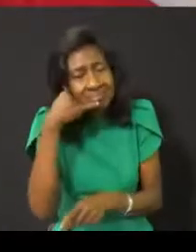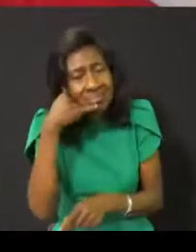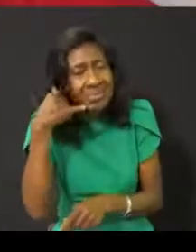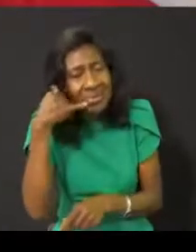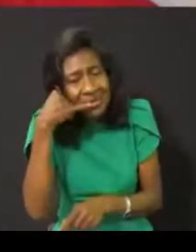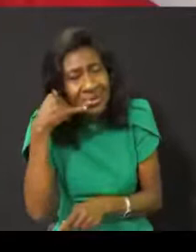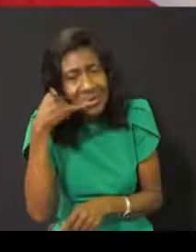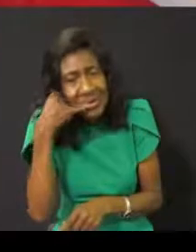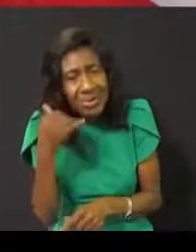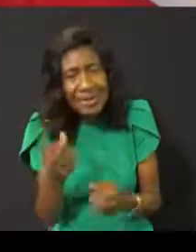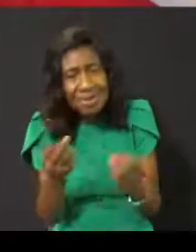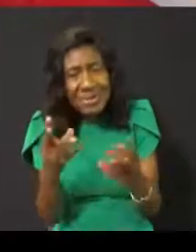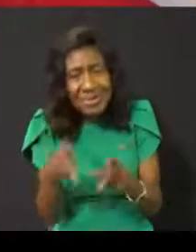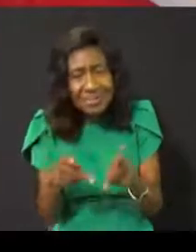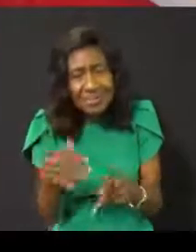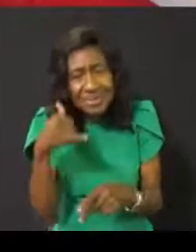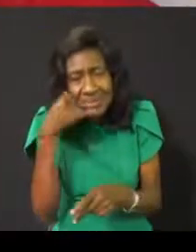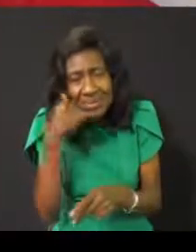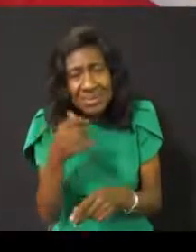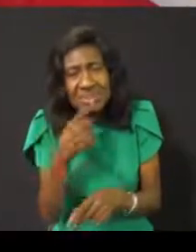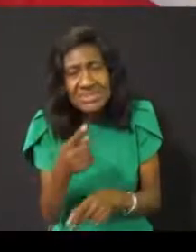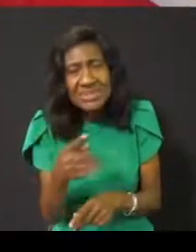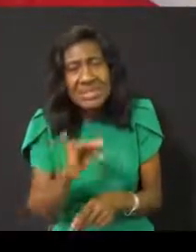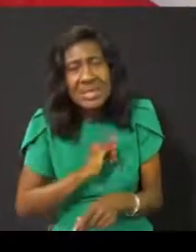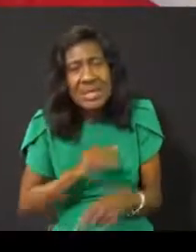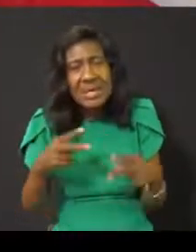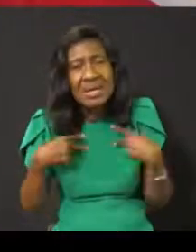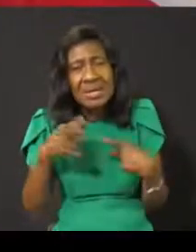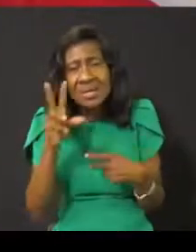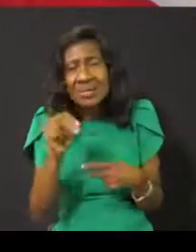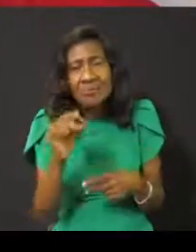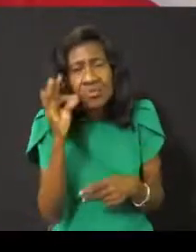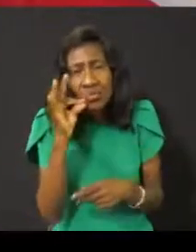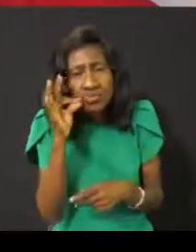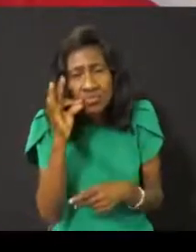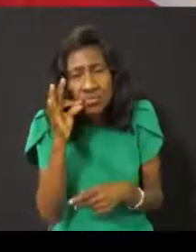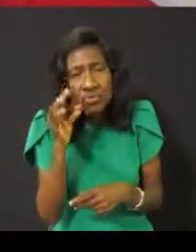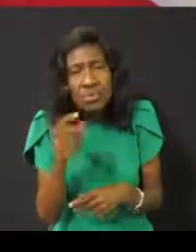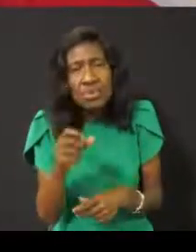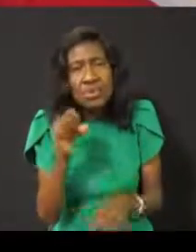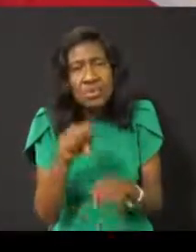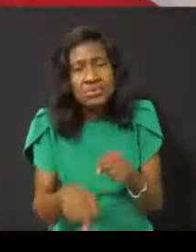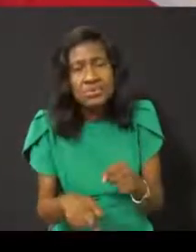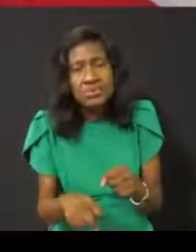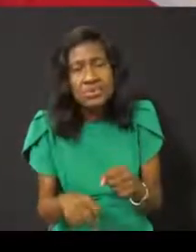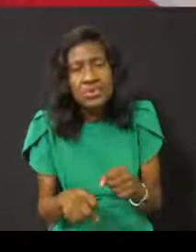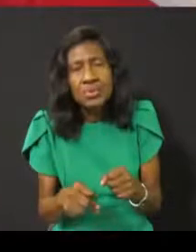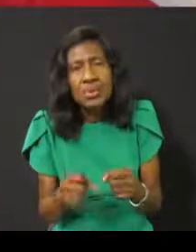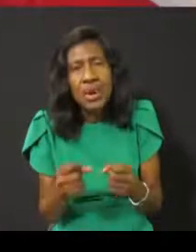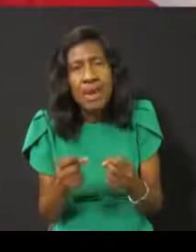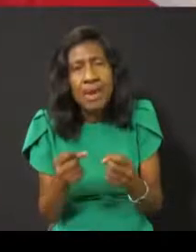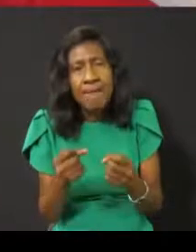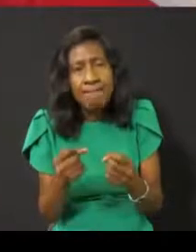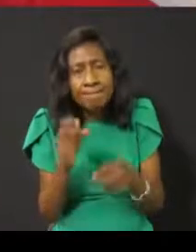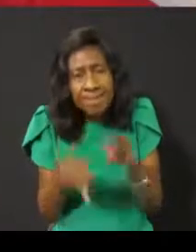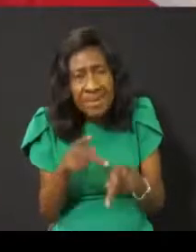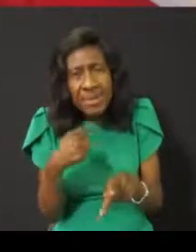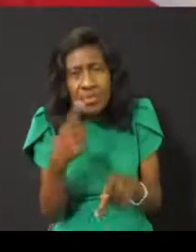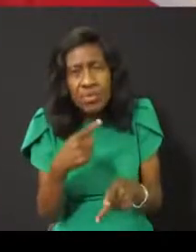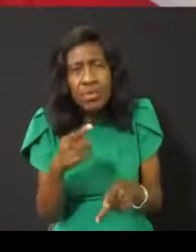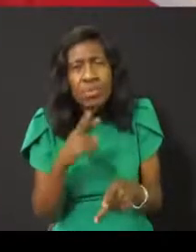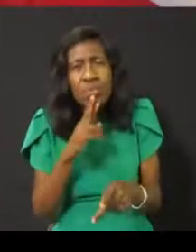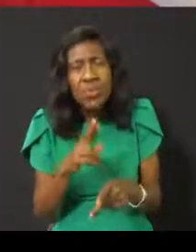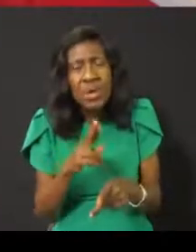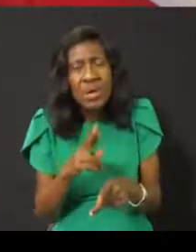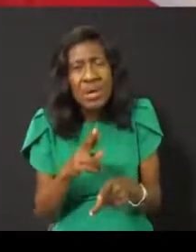their constituents. I have no food. And it was very important for us people in community isolation, it was very important